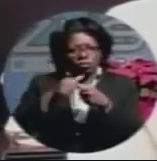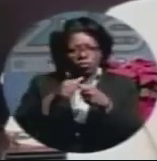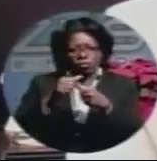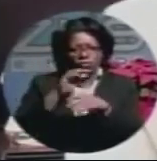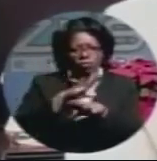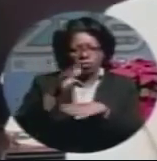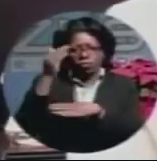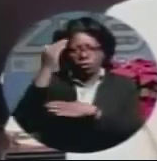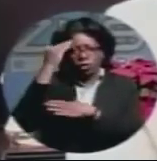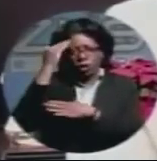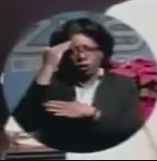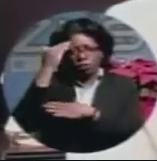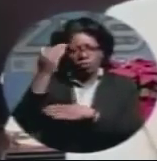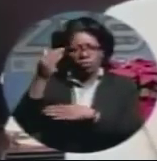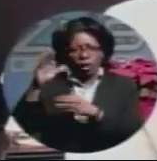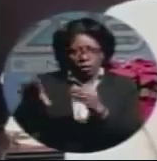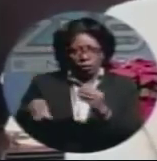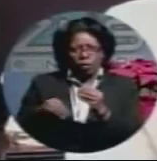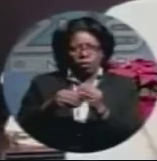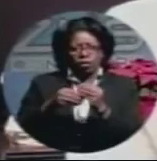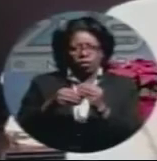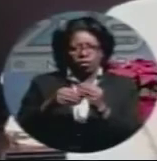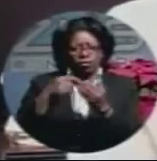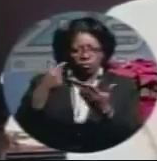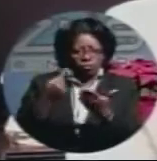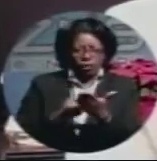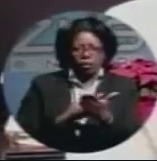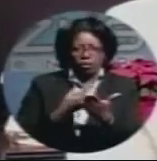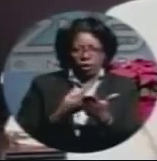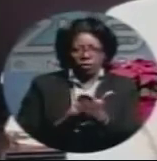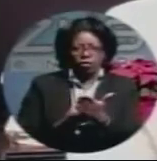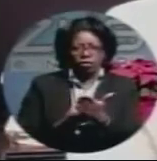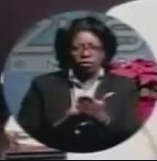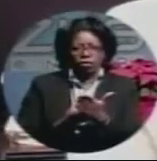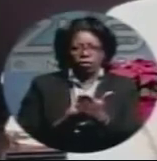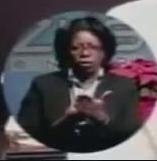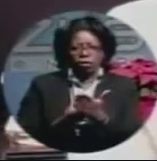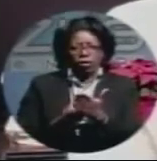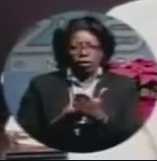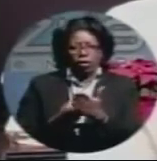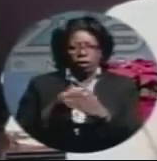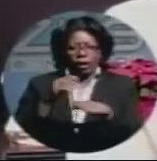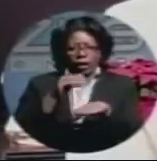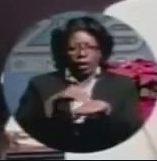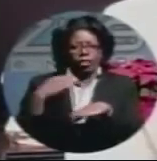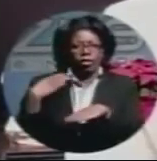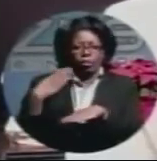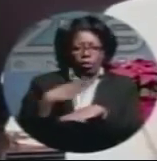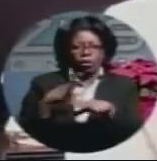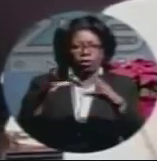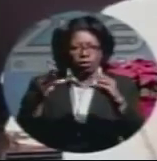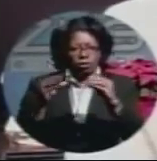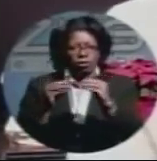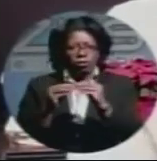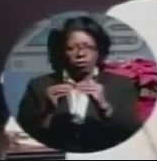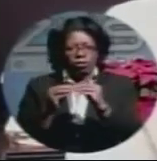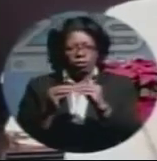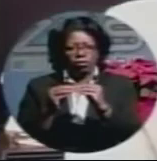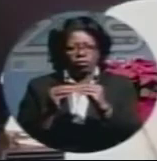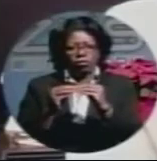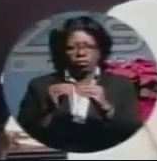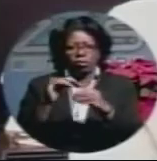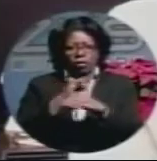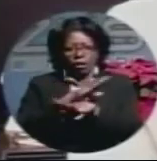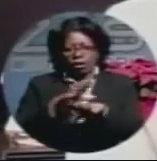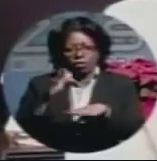of bonuses being discussed at the board level. I want to say that I'm not aware